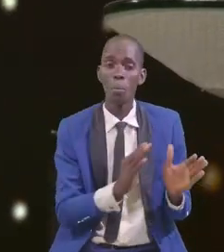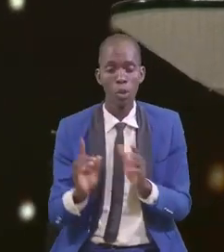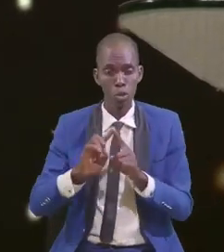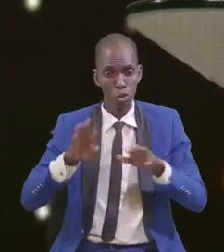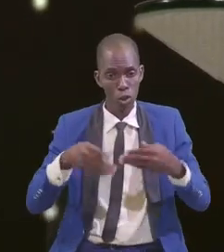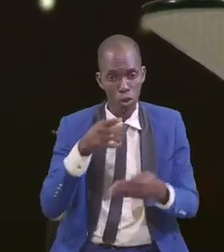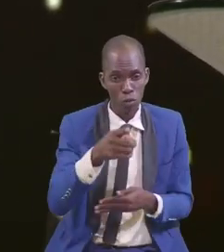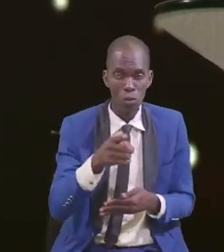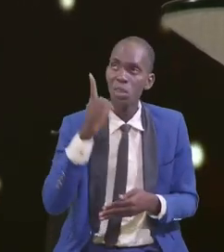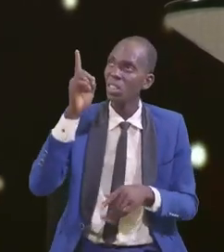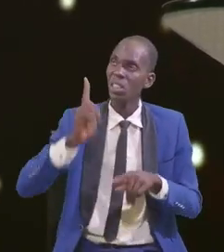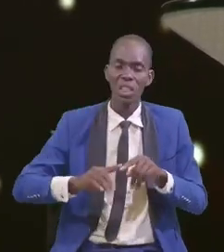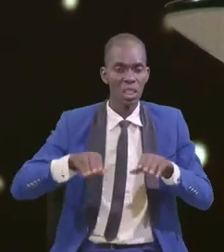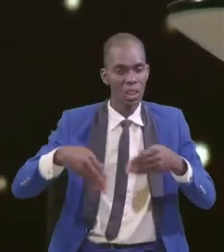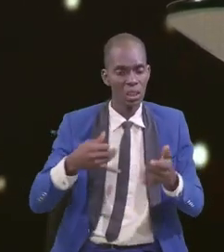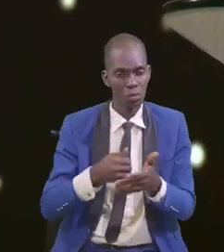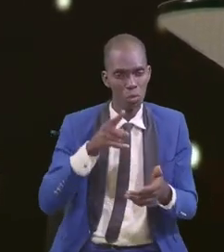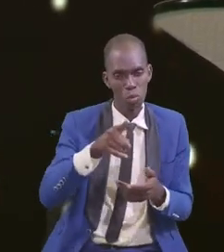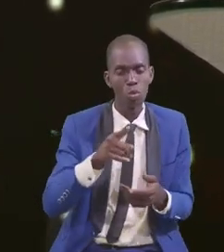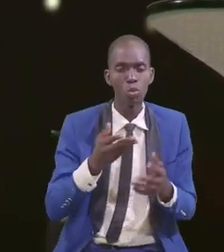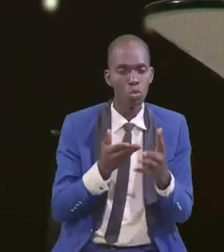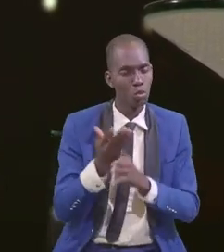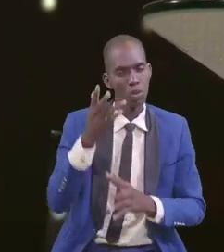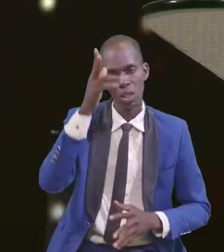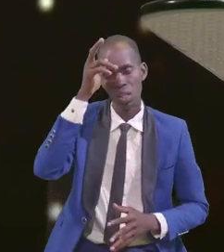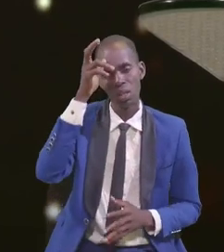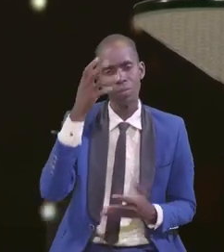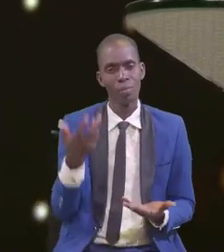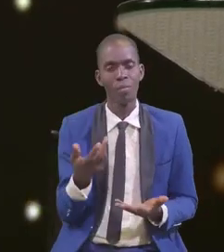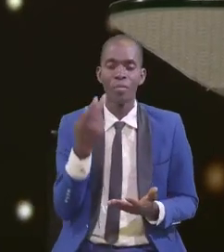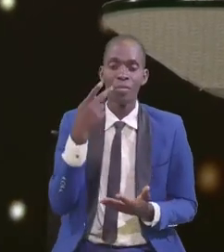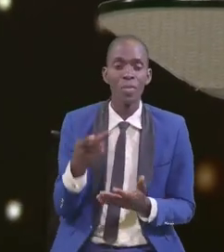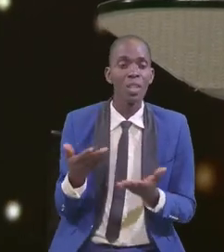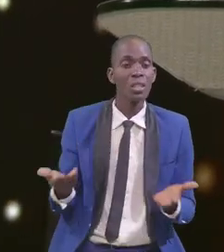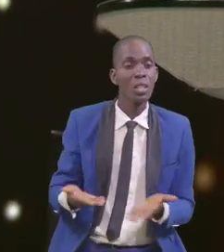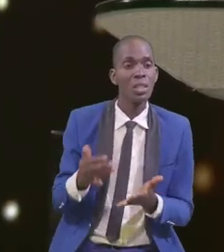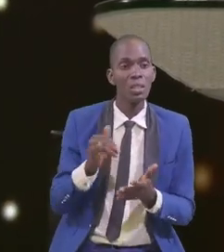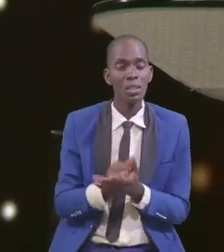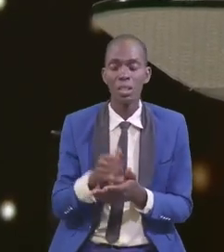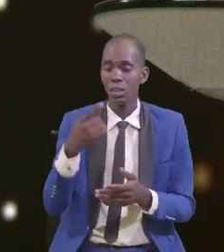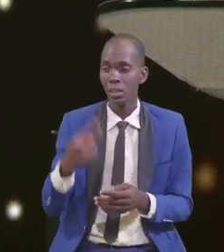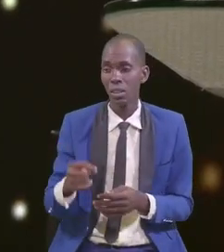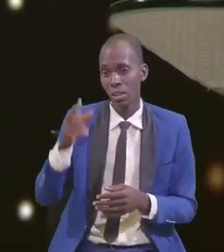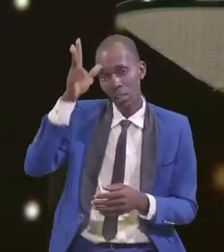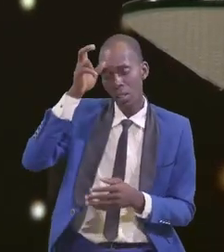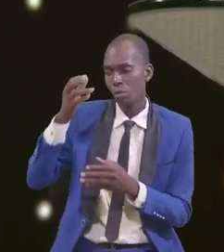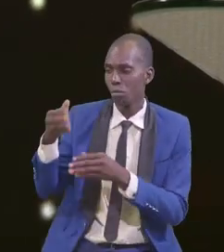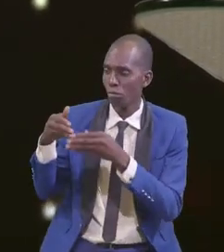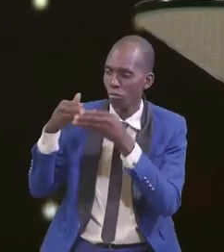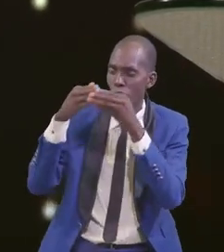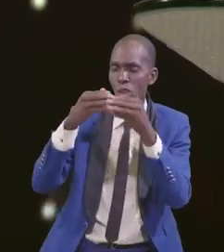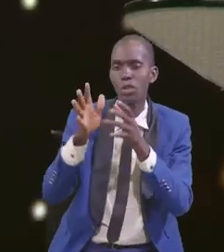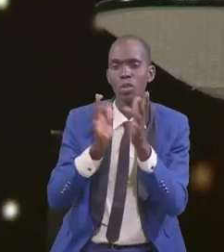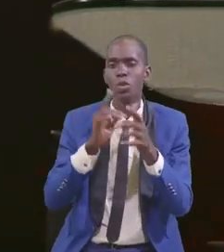says over here, the devil taketh him up into an exceeding high mountain and showed